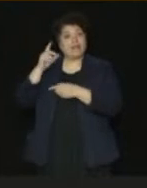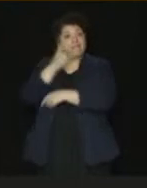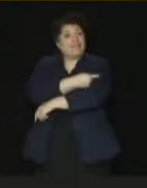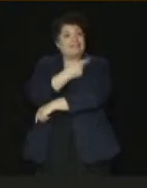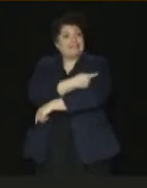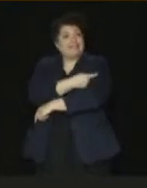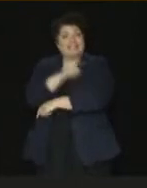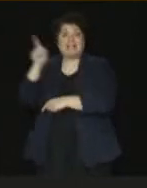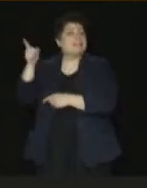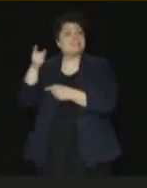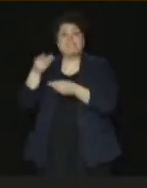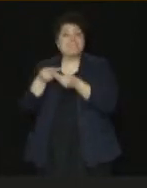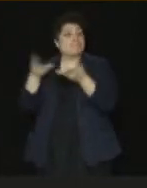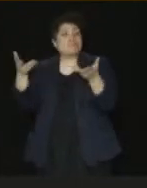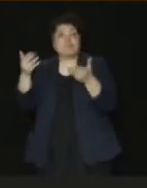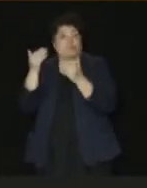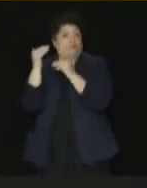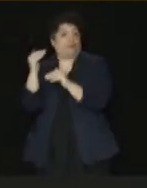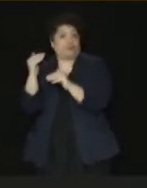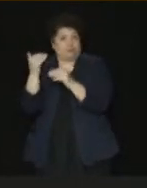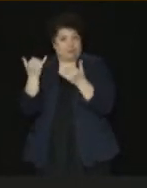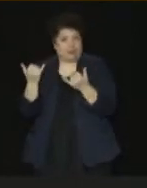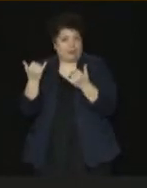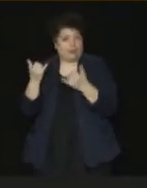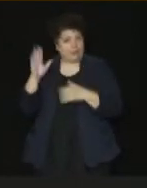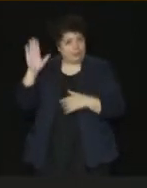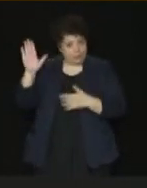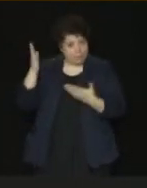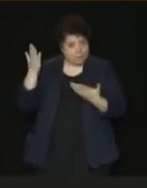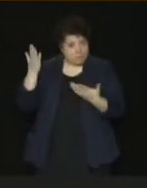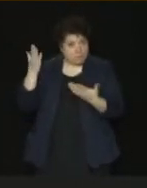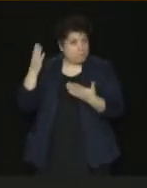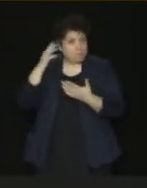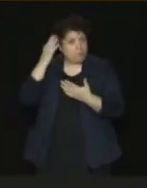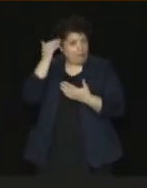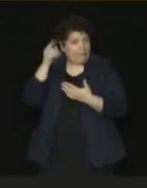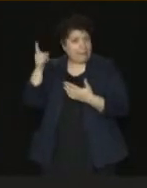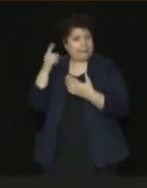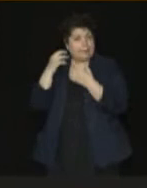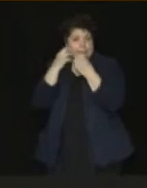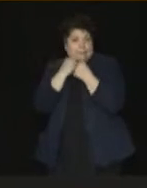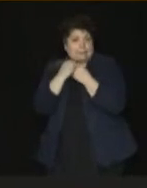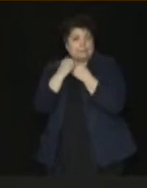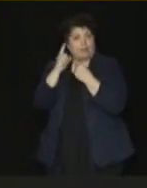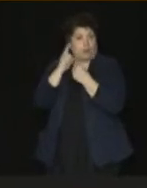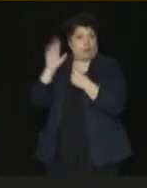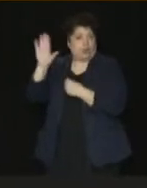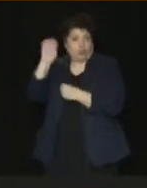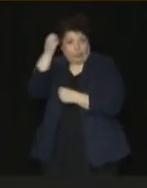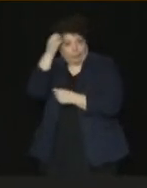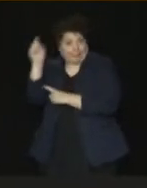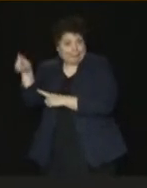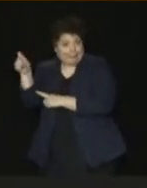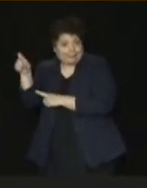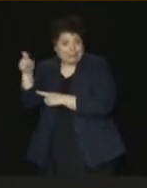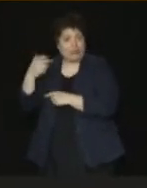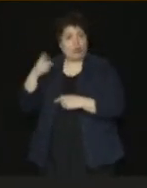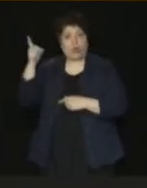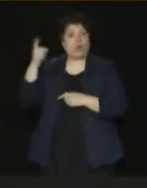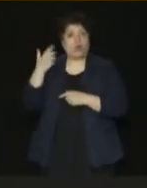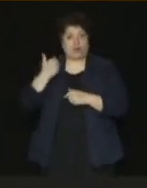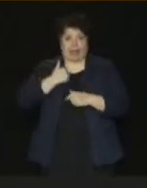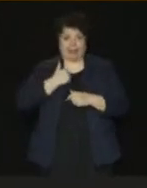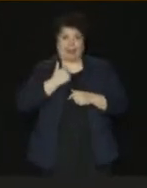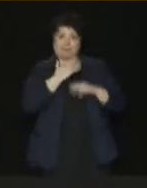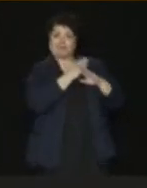what are they meant for? Other than to are they meant to protect Europe's supply? Are they meant to keep these drugs out of Canada? And we have a